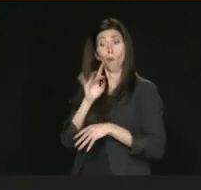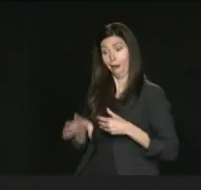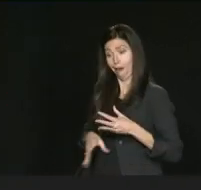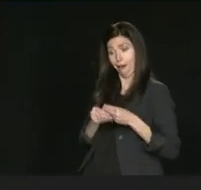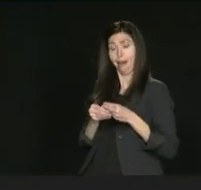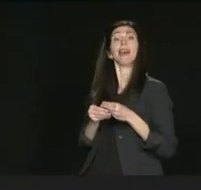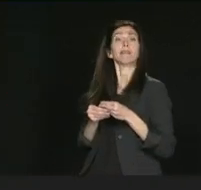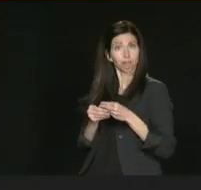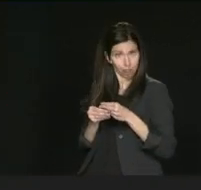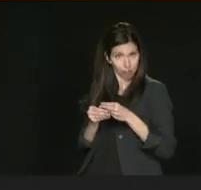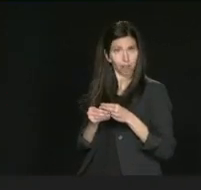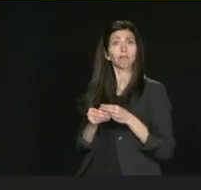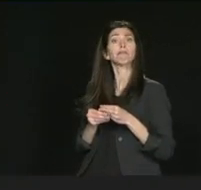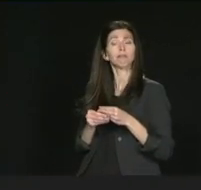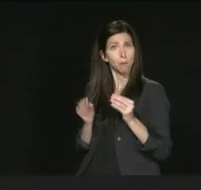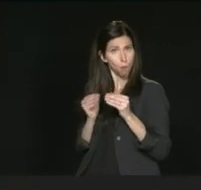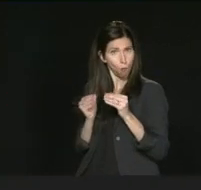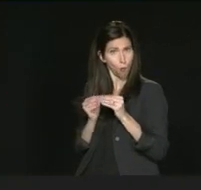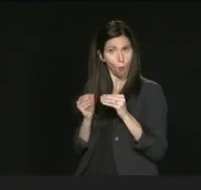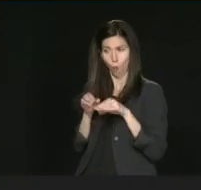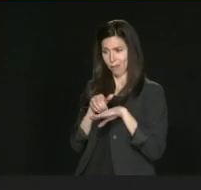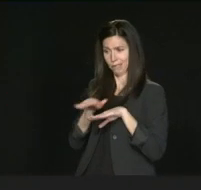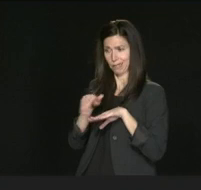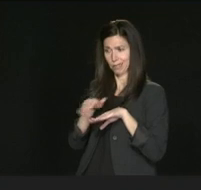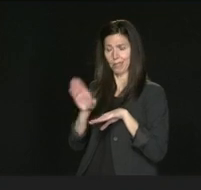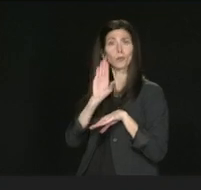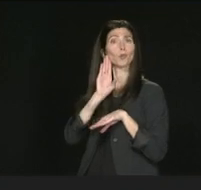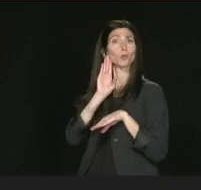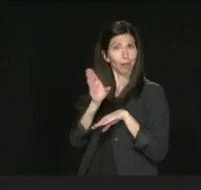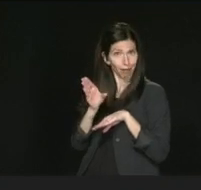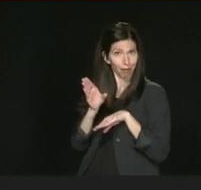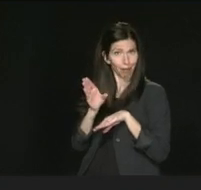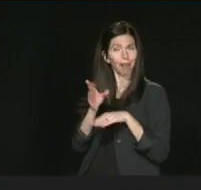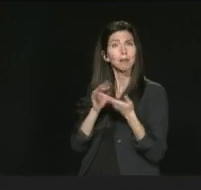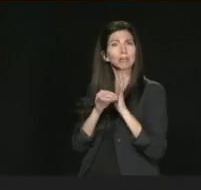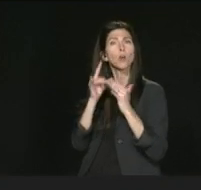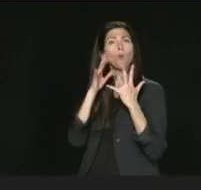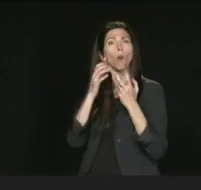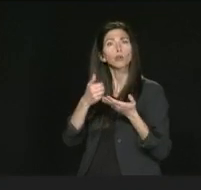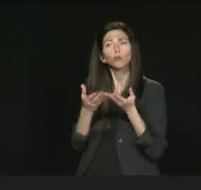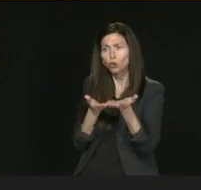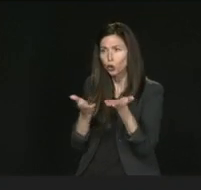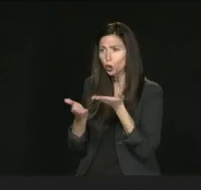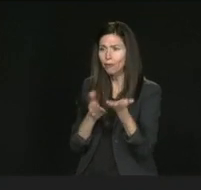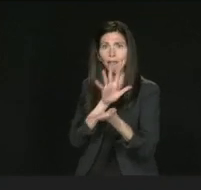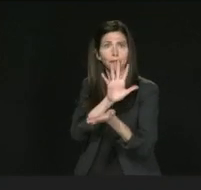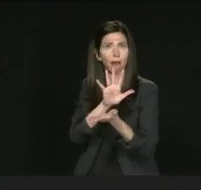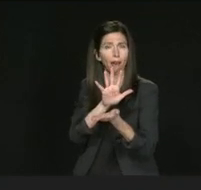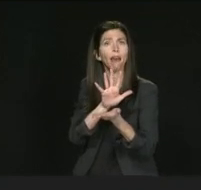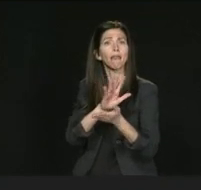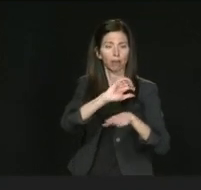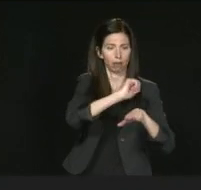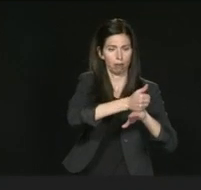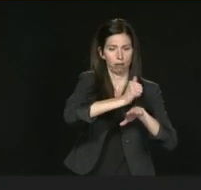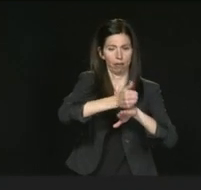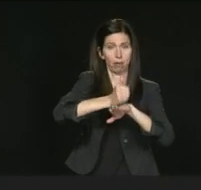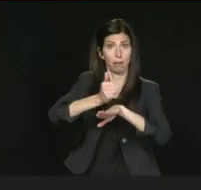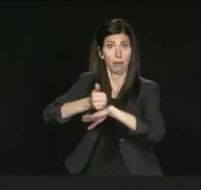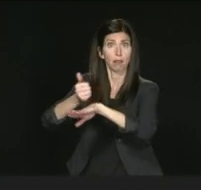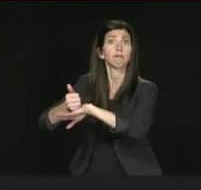long-term care establishments, and overall we expect there to be about 1,000 members of the Canadian Armed Forces who will very soon